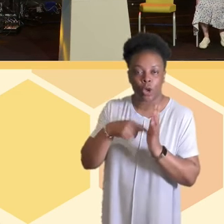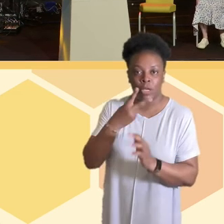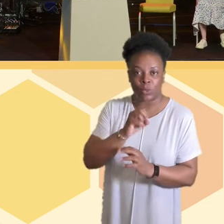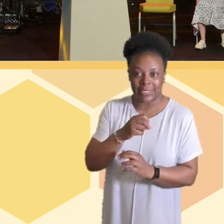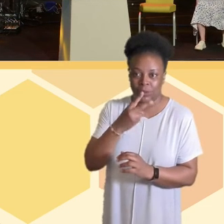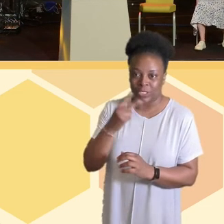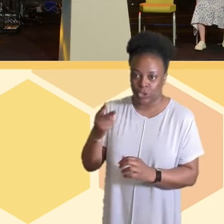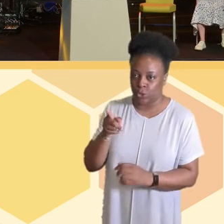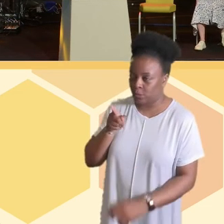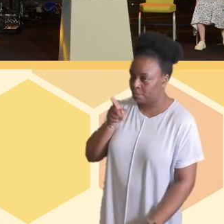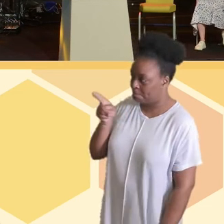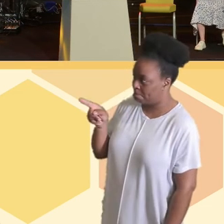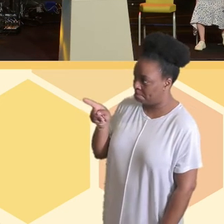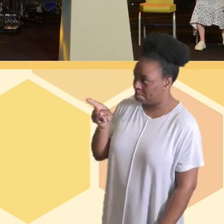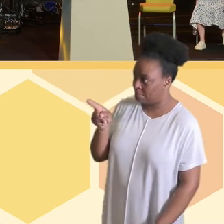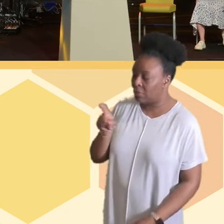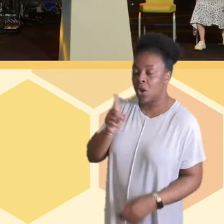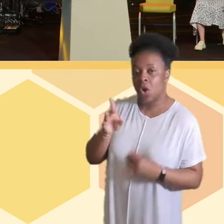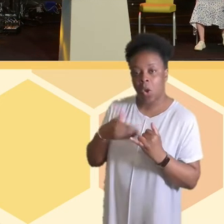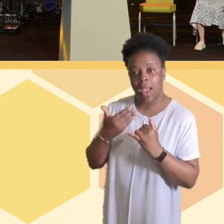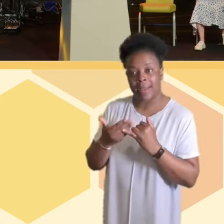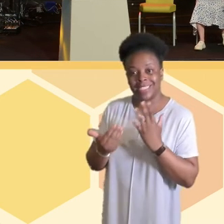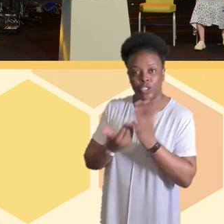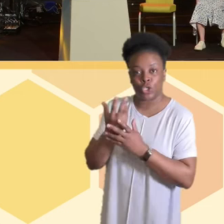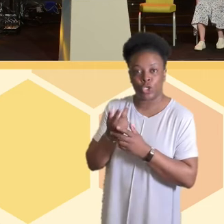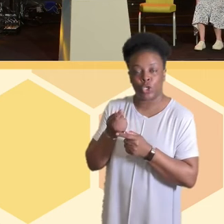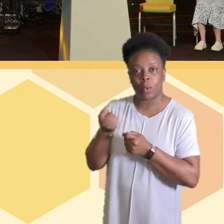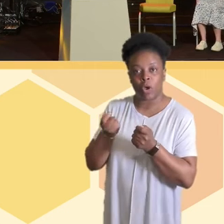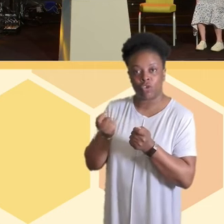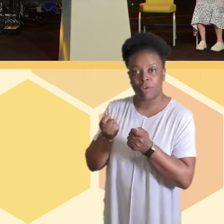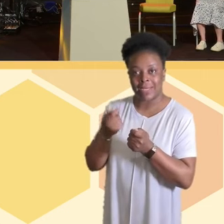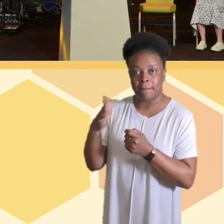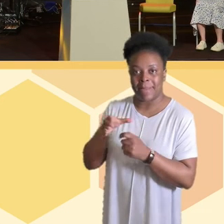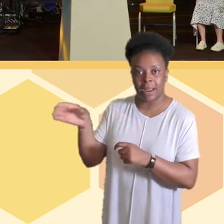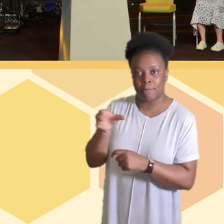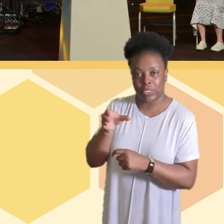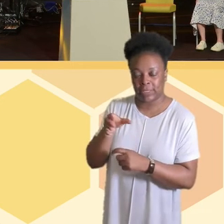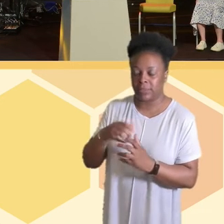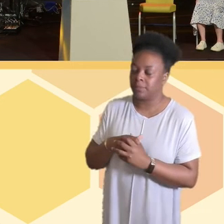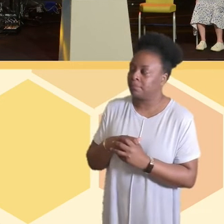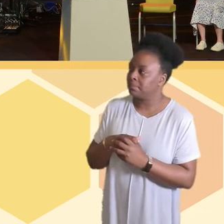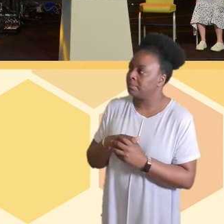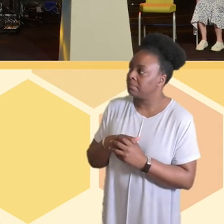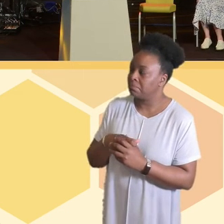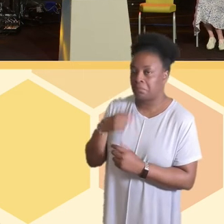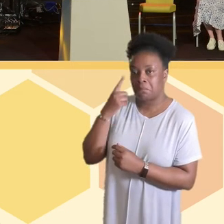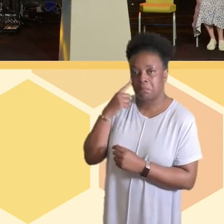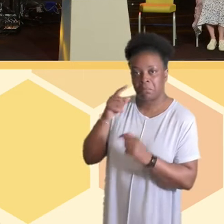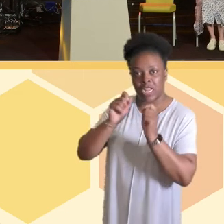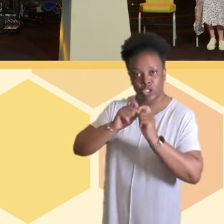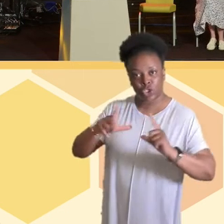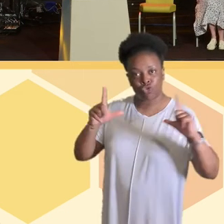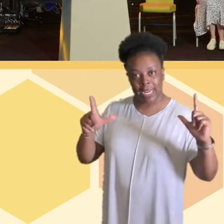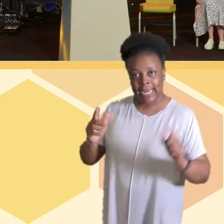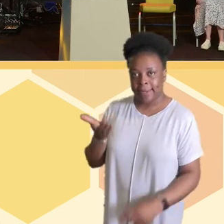or until a new moderator is appointed, whichever is the sooner. So as you see, the resolution is on screen.